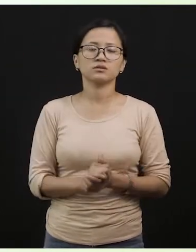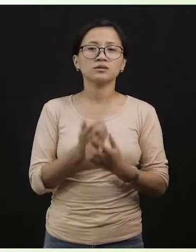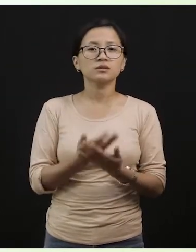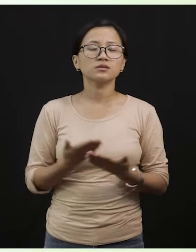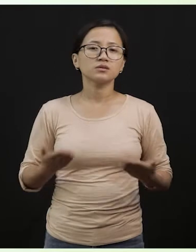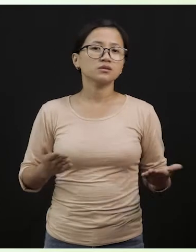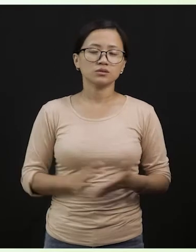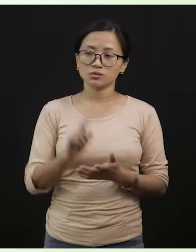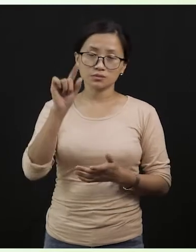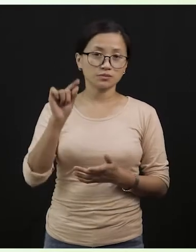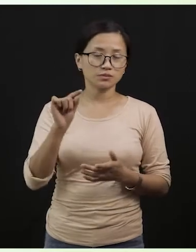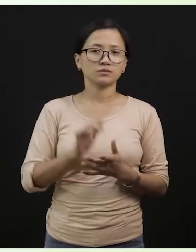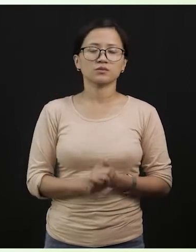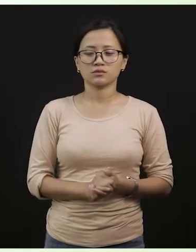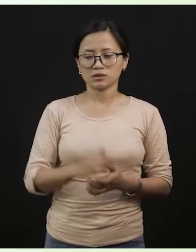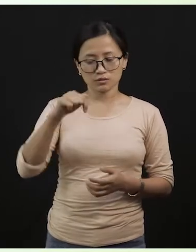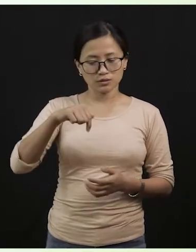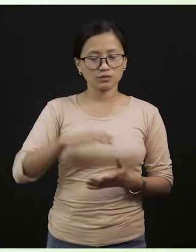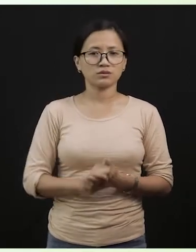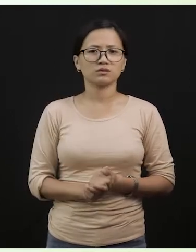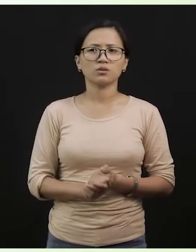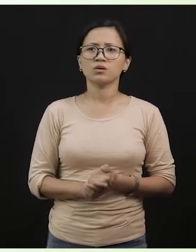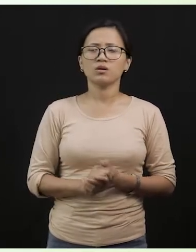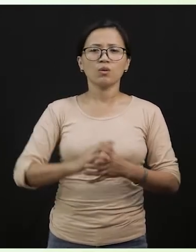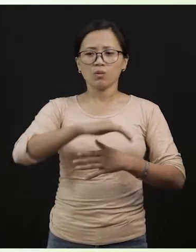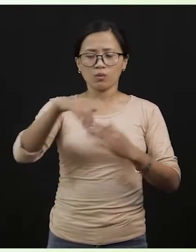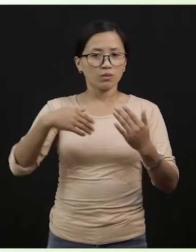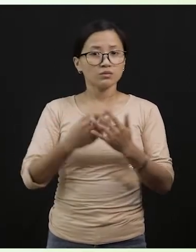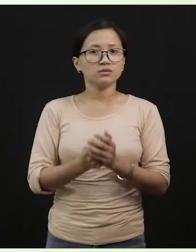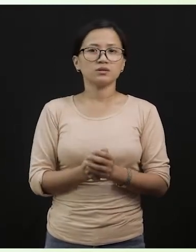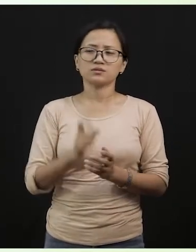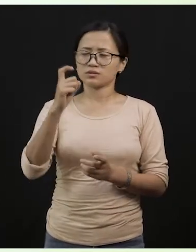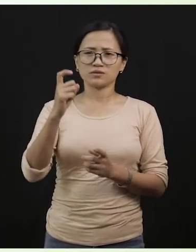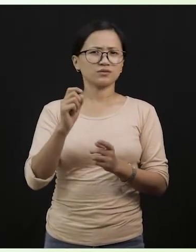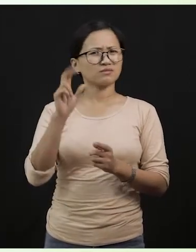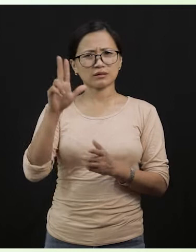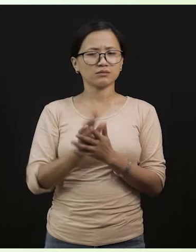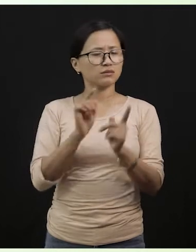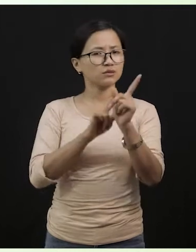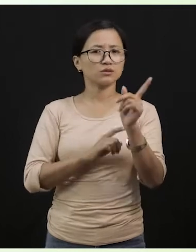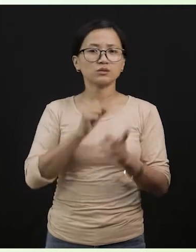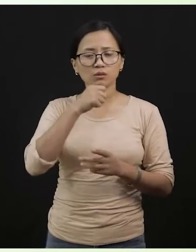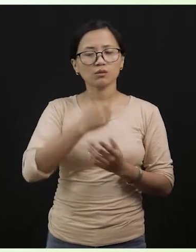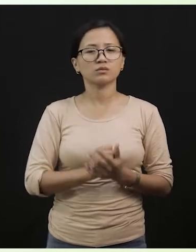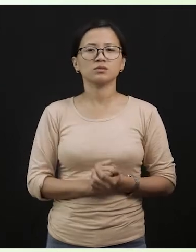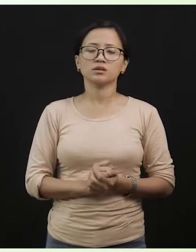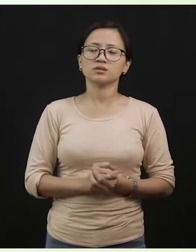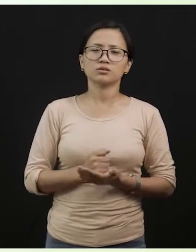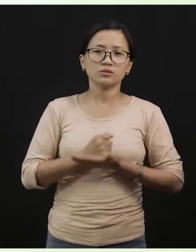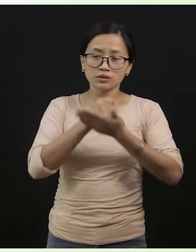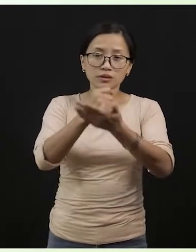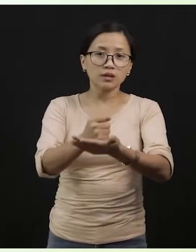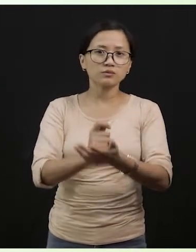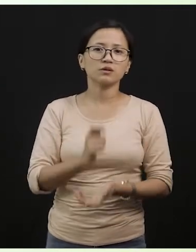you're still young, but you are a big boy now, 7 years old, 6 years old, right? So you can even help your parents at home with